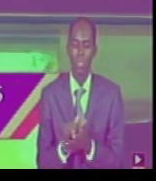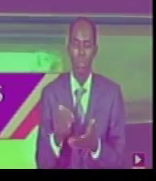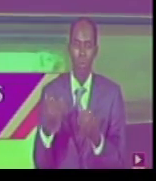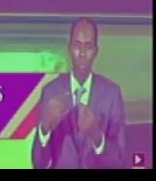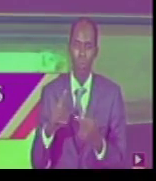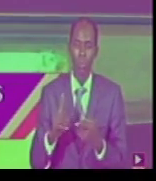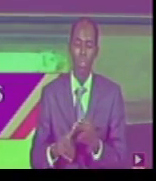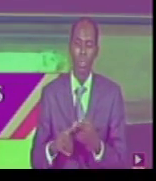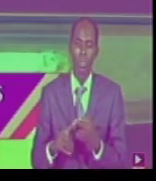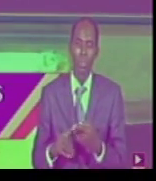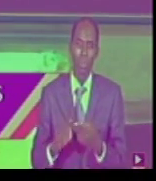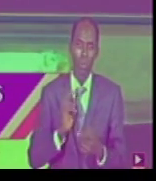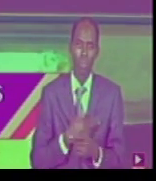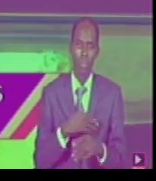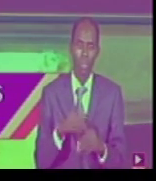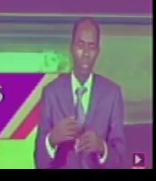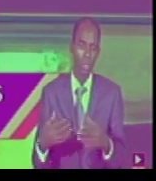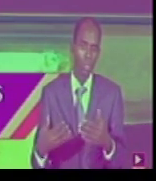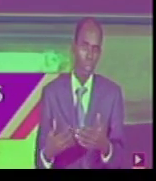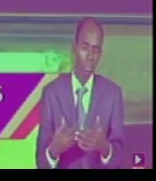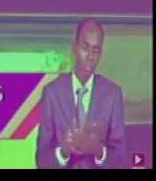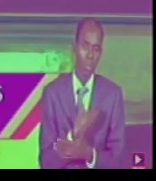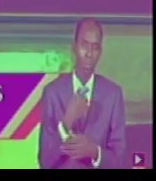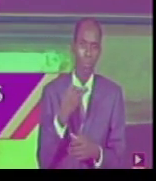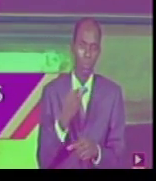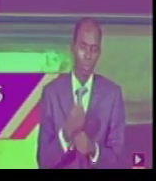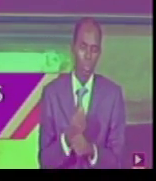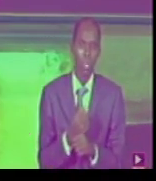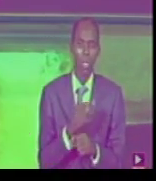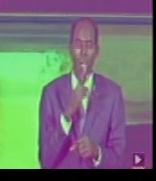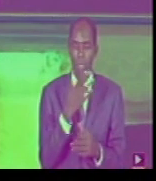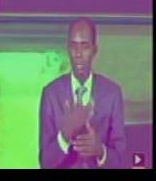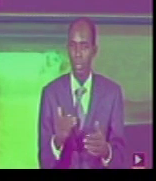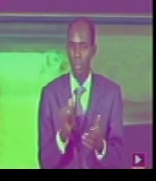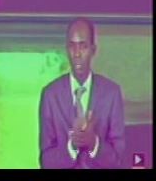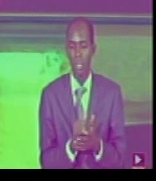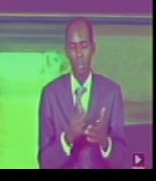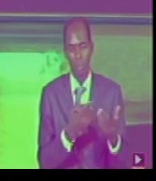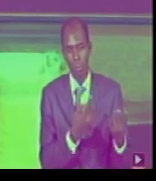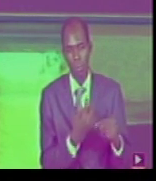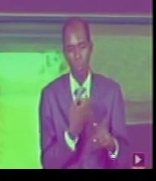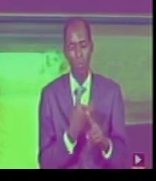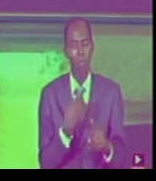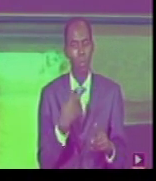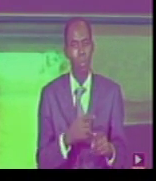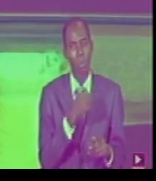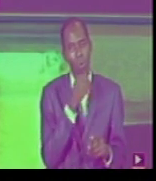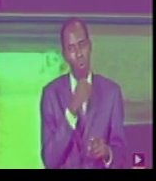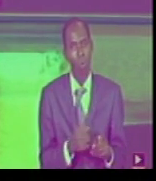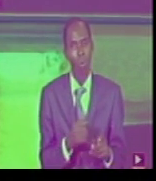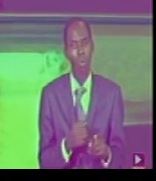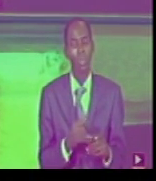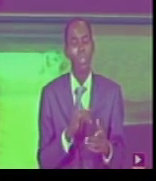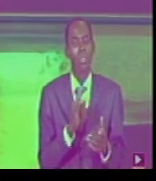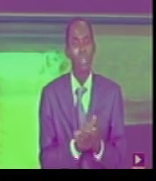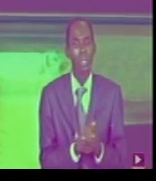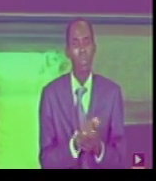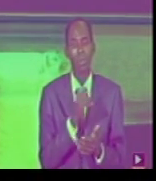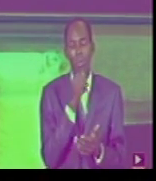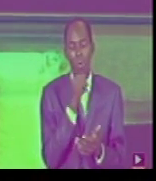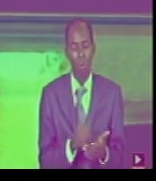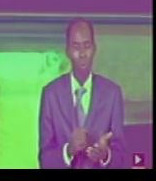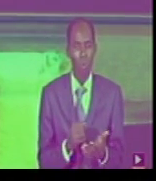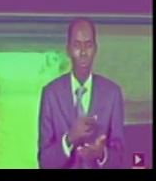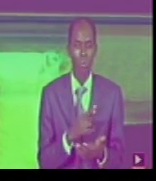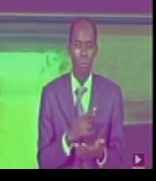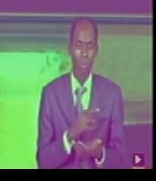year, those good things abide. Those righteous standards abide. And